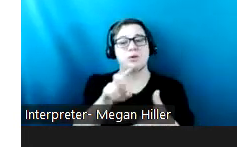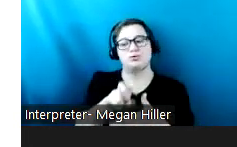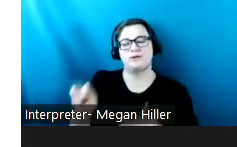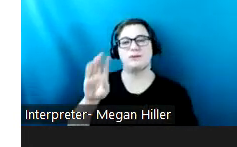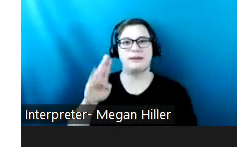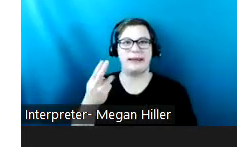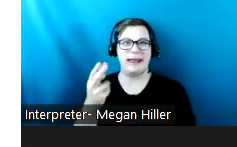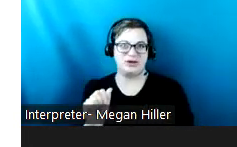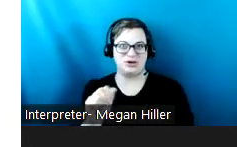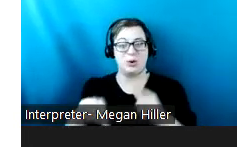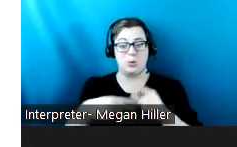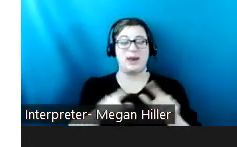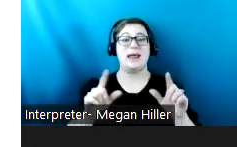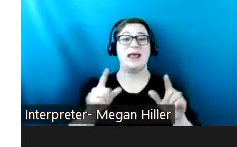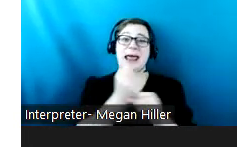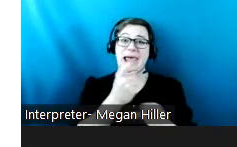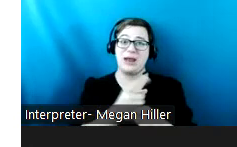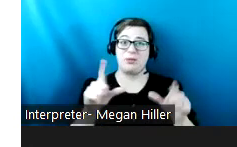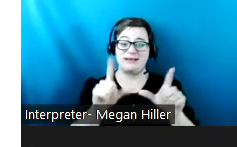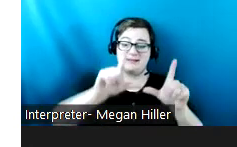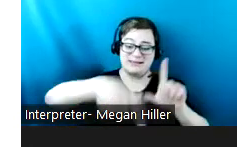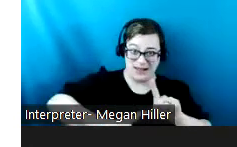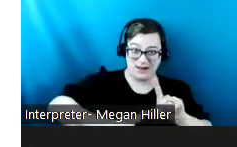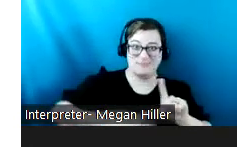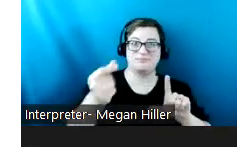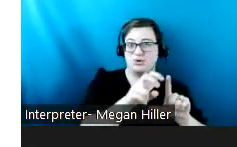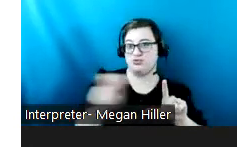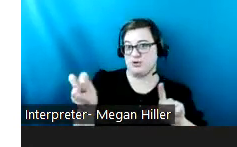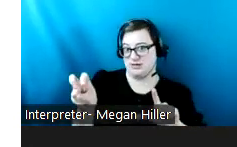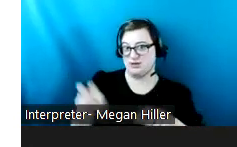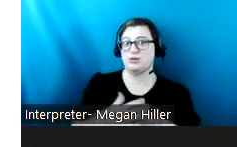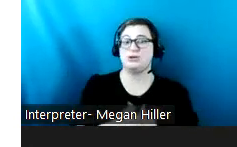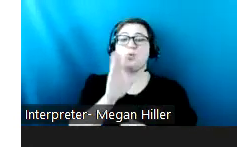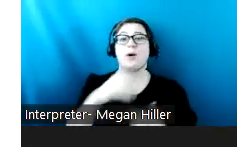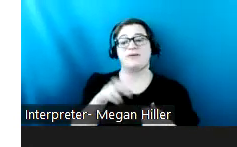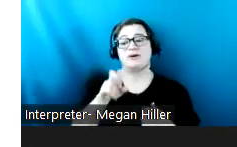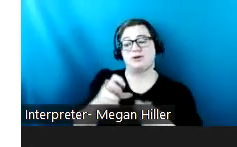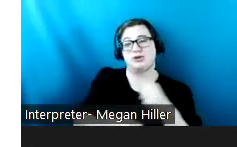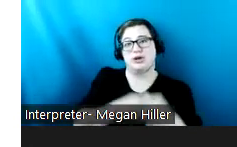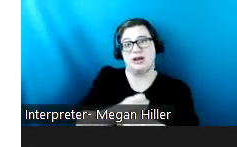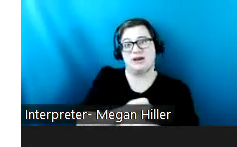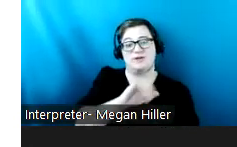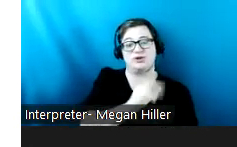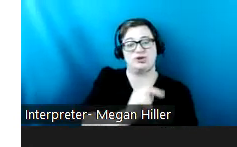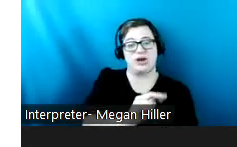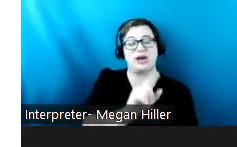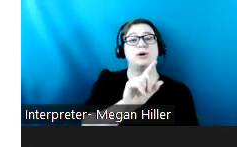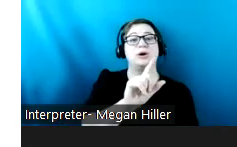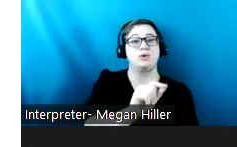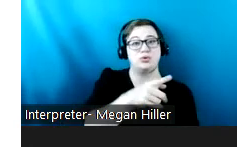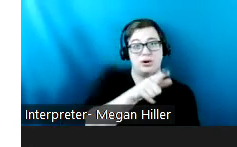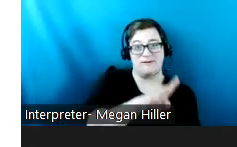upon expiration of their annual license. So there will be a transition year from January 2024 to